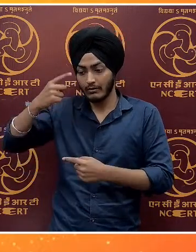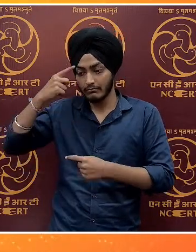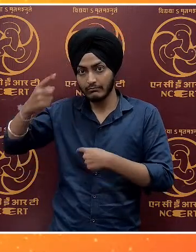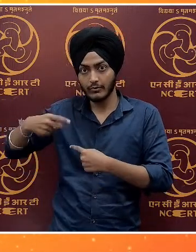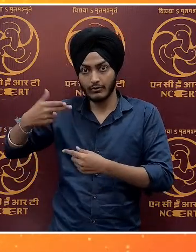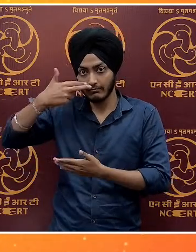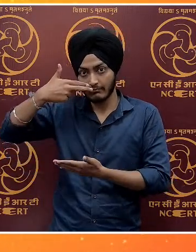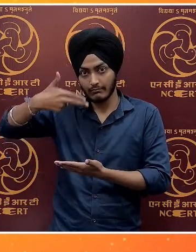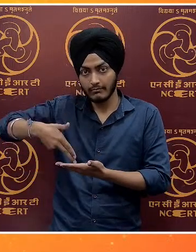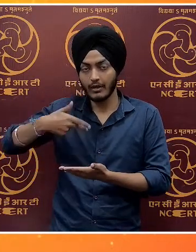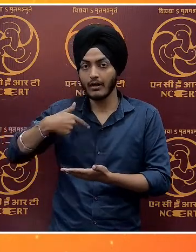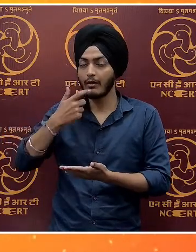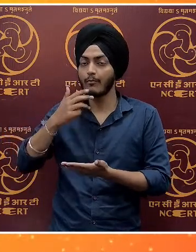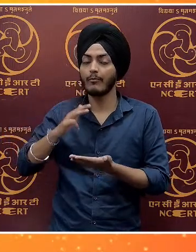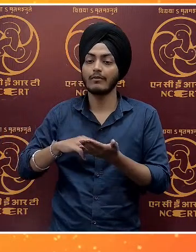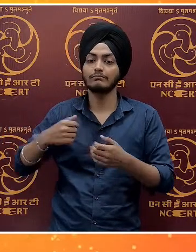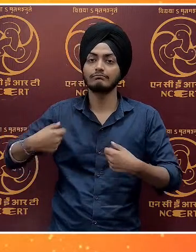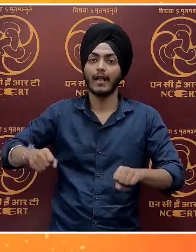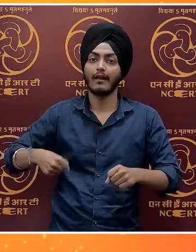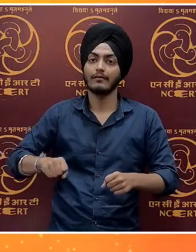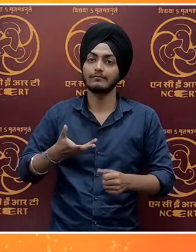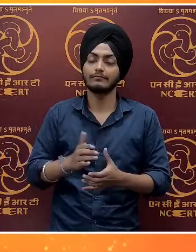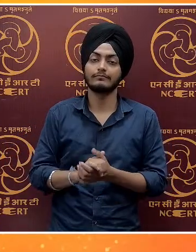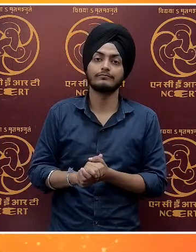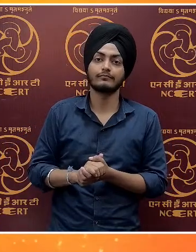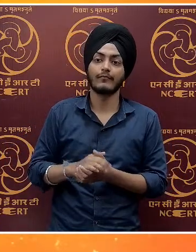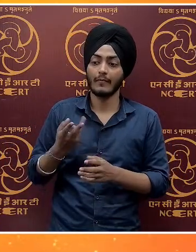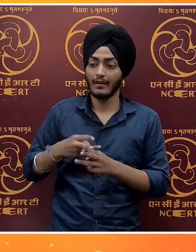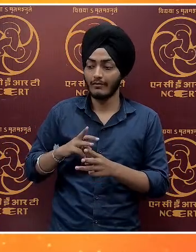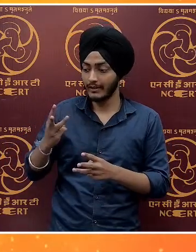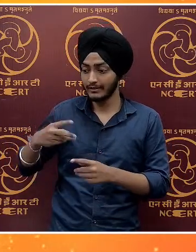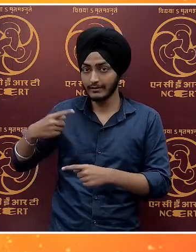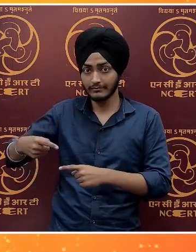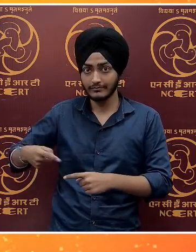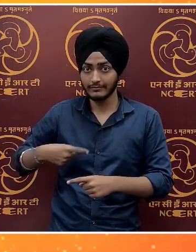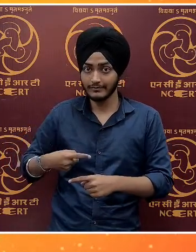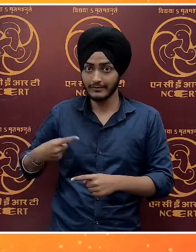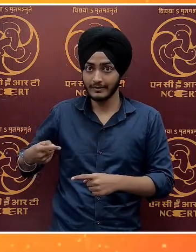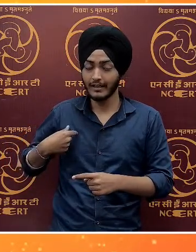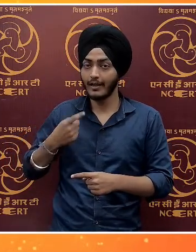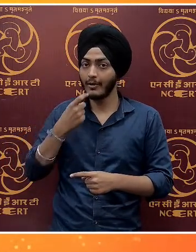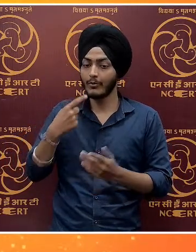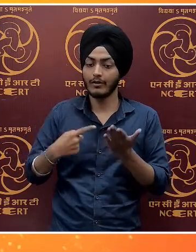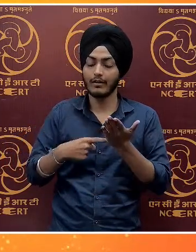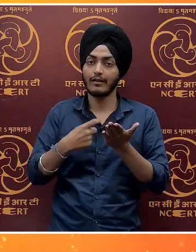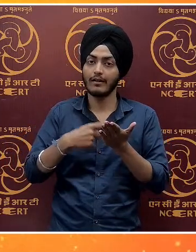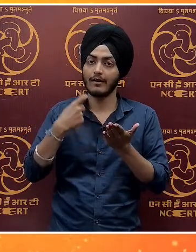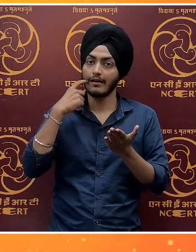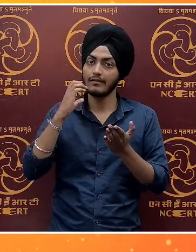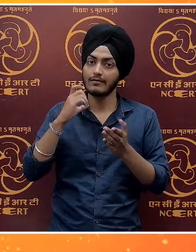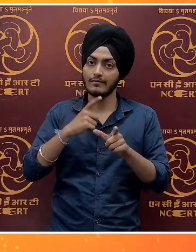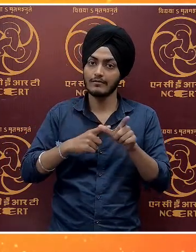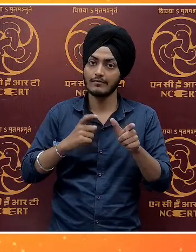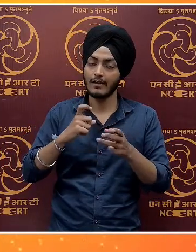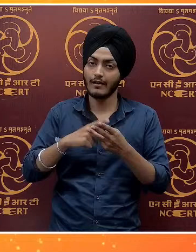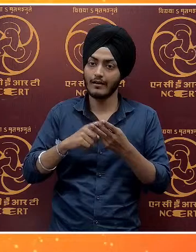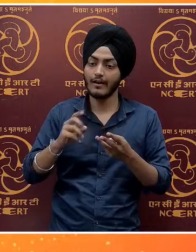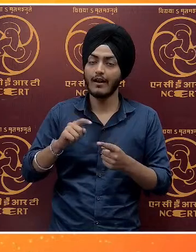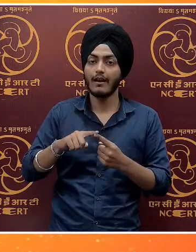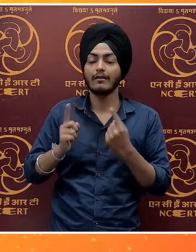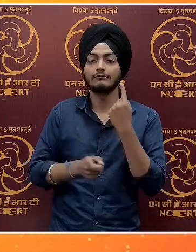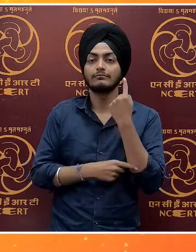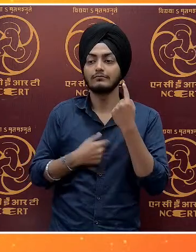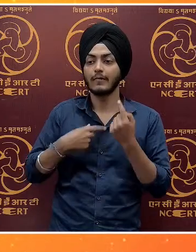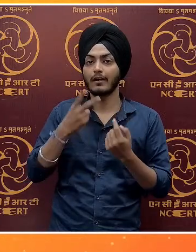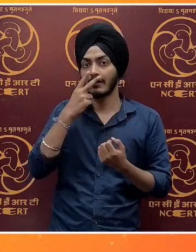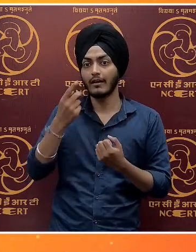the second picture talks about the tricycle. Yes. Then third one is an auto, and the fifth one is a car. Okay.